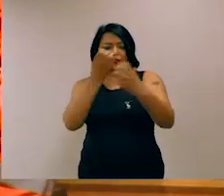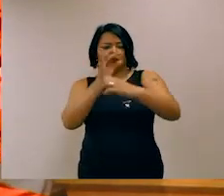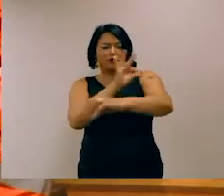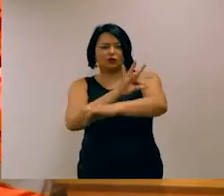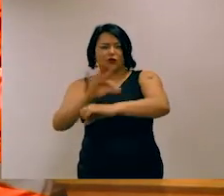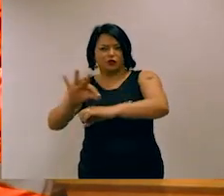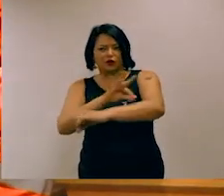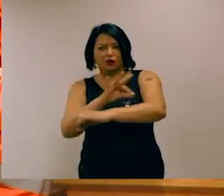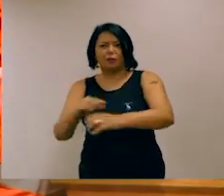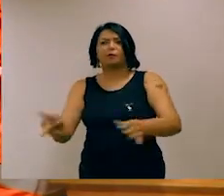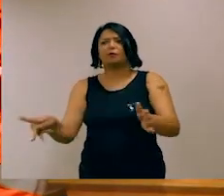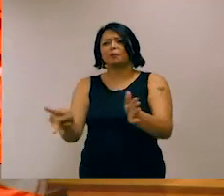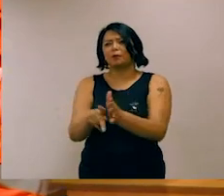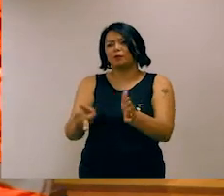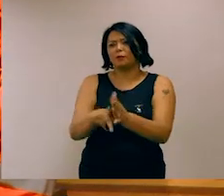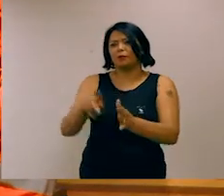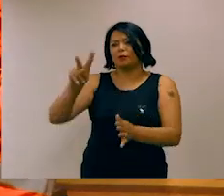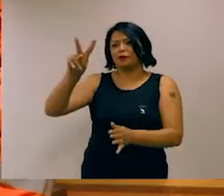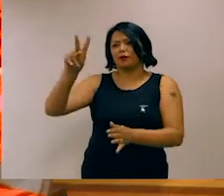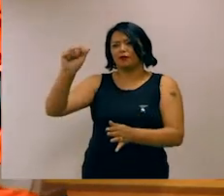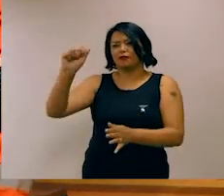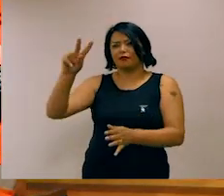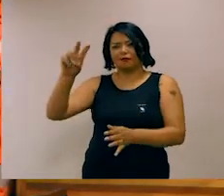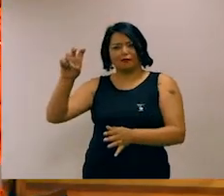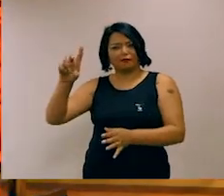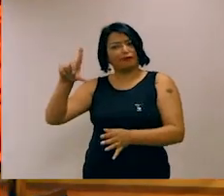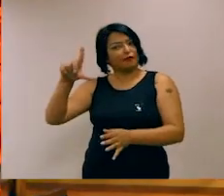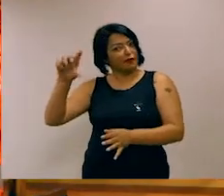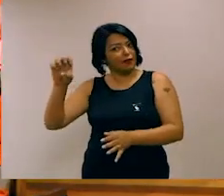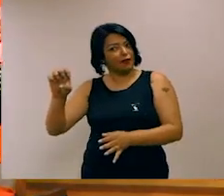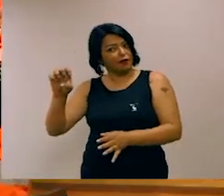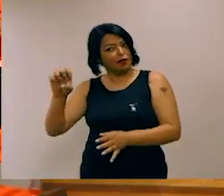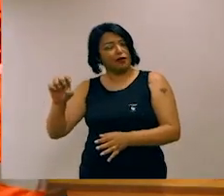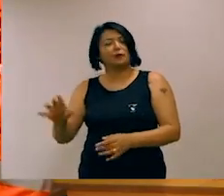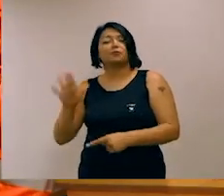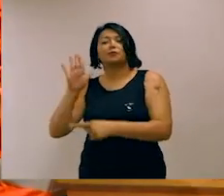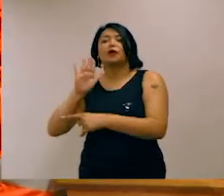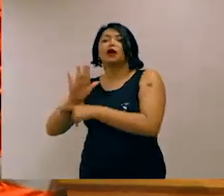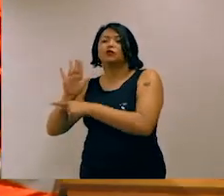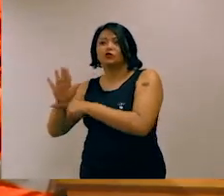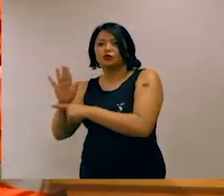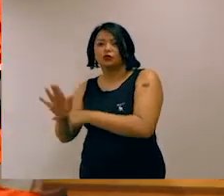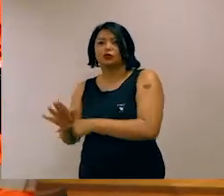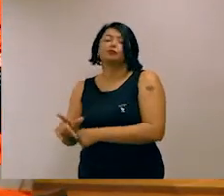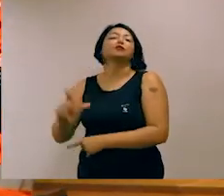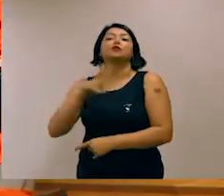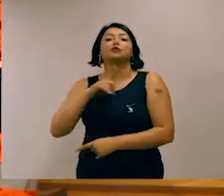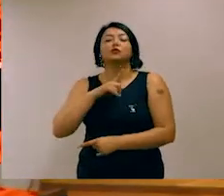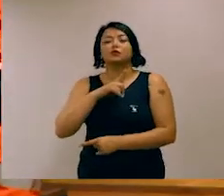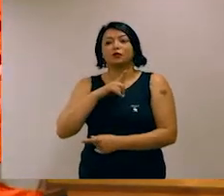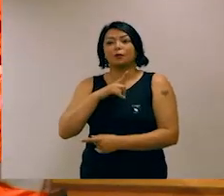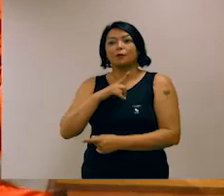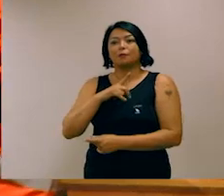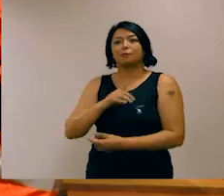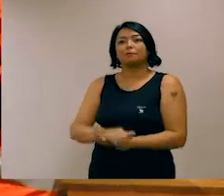Doce. They have been made available to us, and also from their hearts. They have come to us out